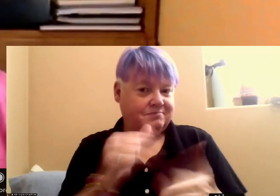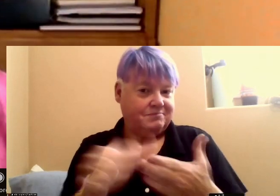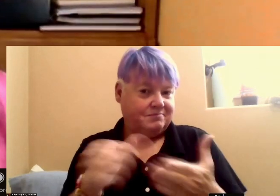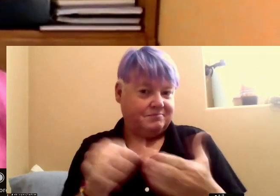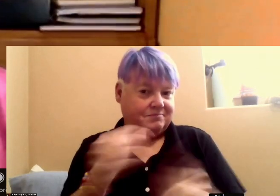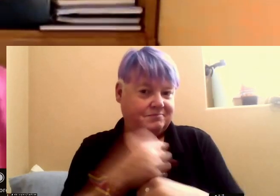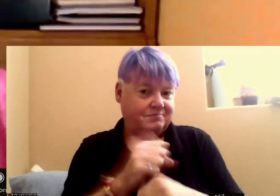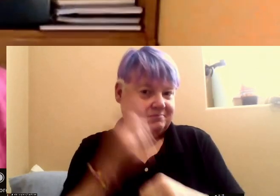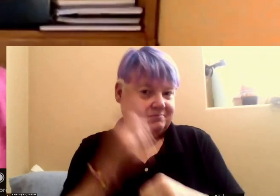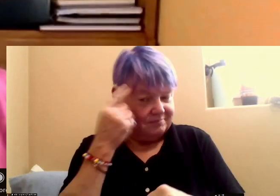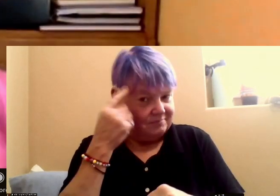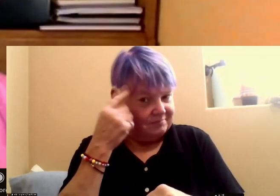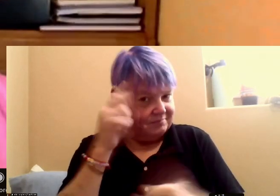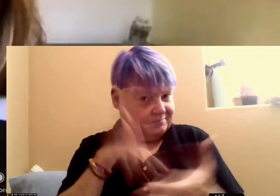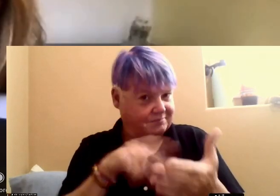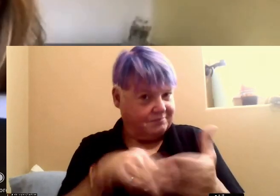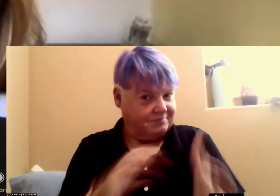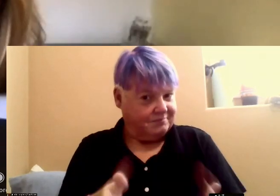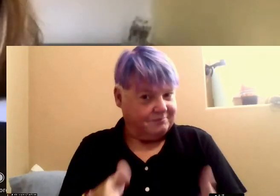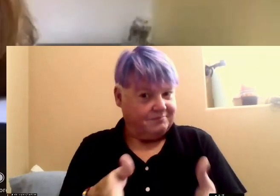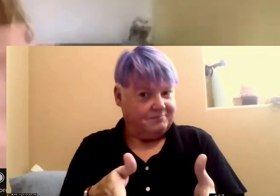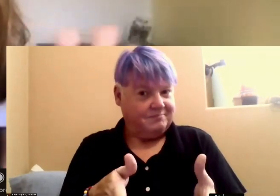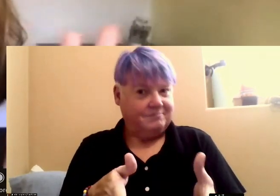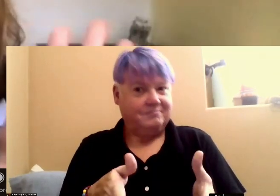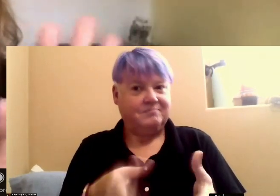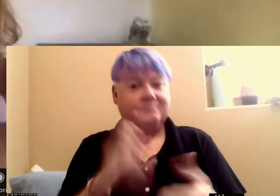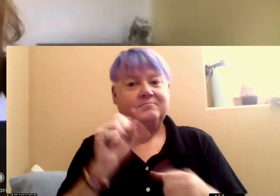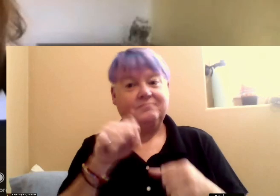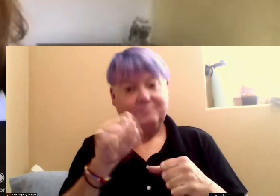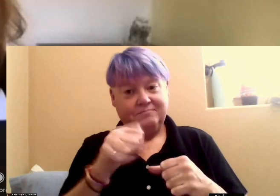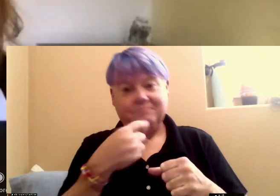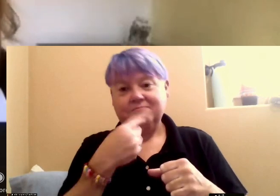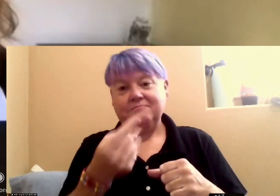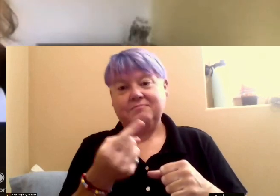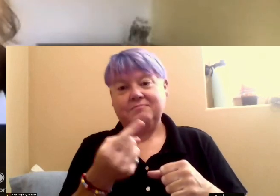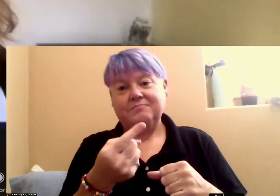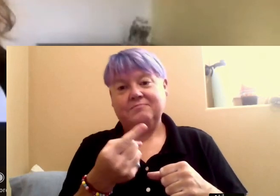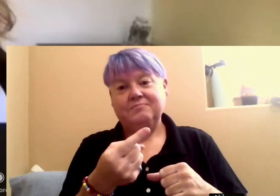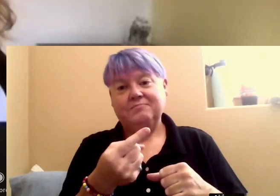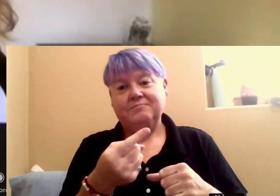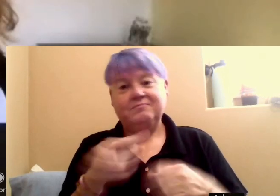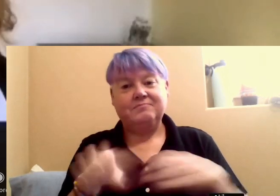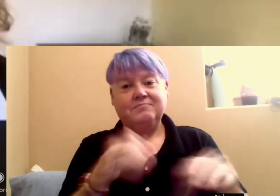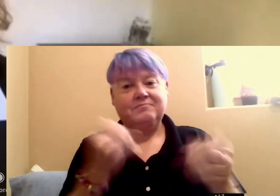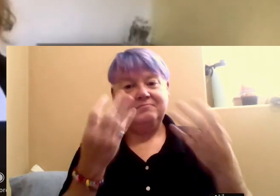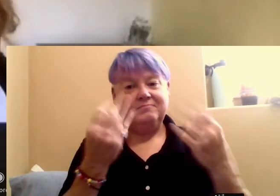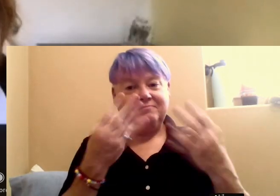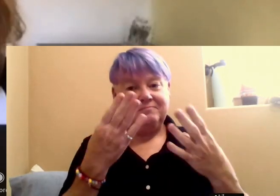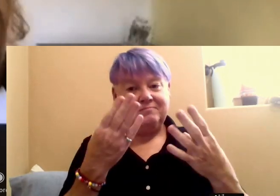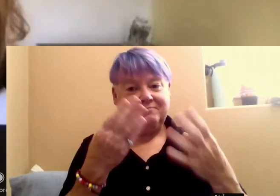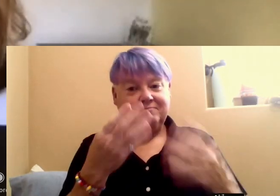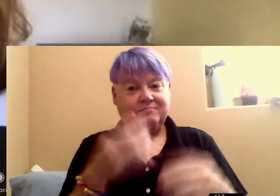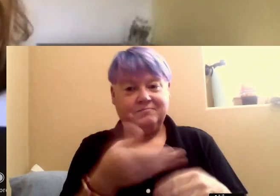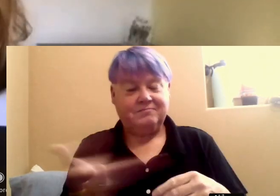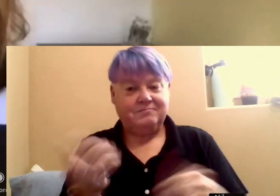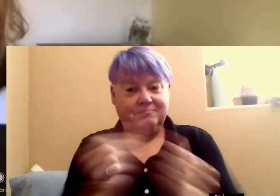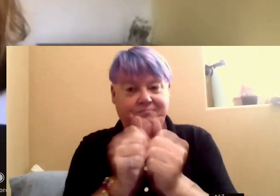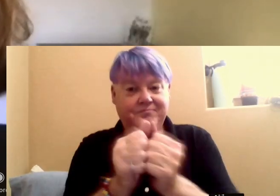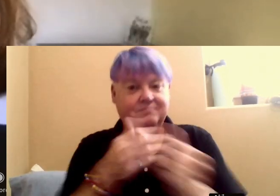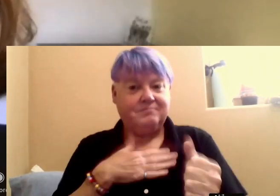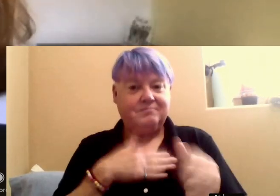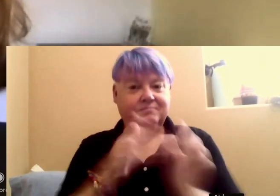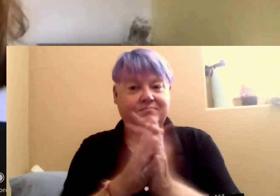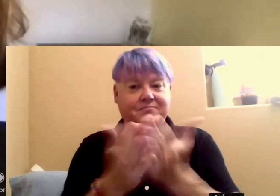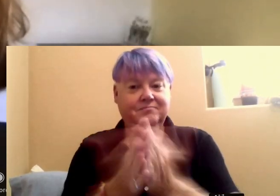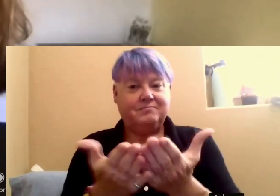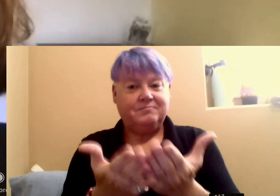to the reader, right? Yeah. Yeah. If I can just say, I've been doing a lot of events with my book just coming out recently, and